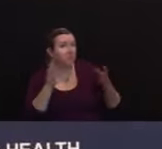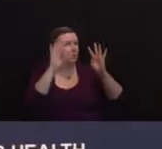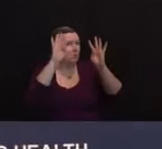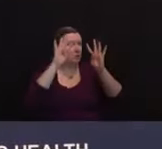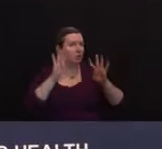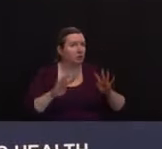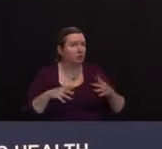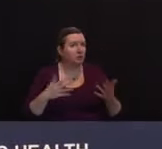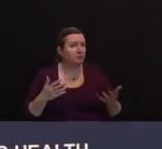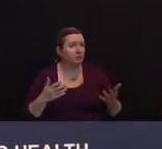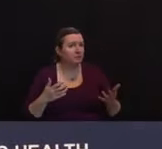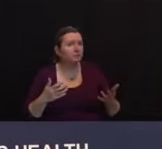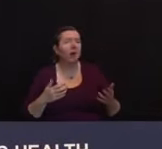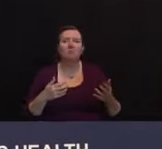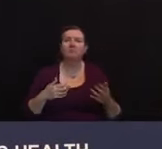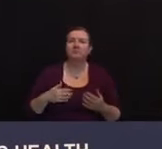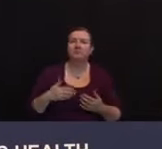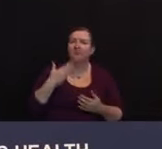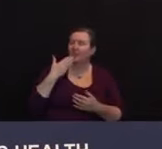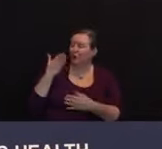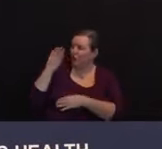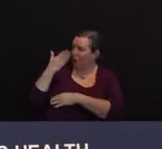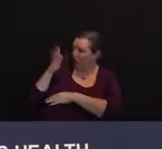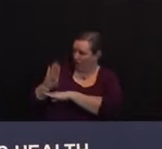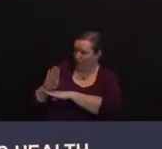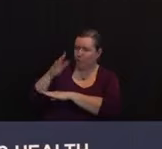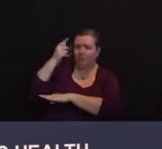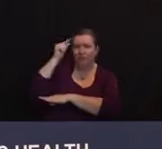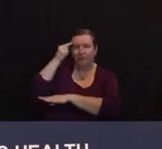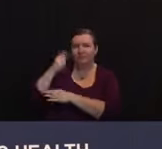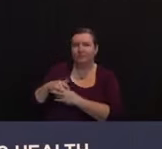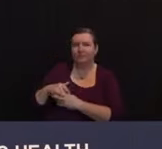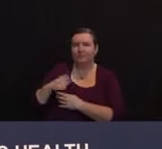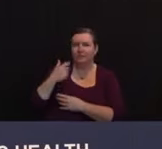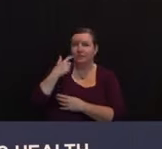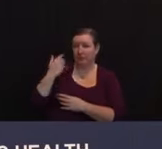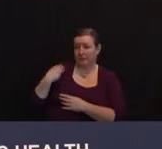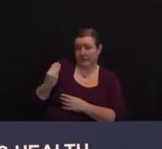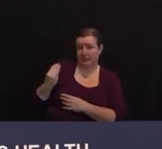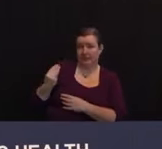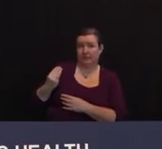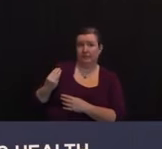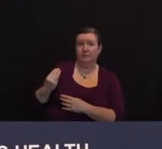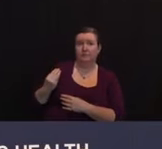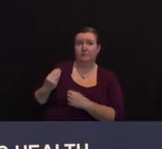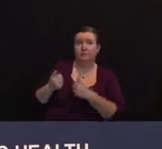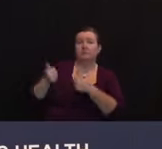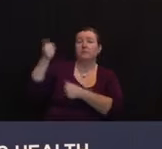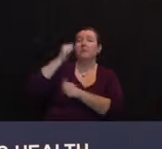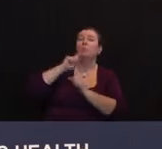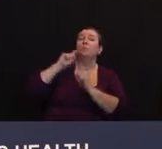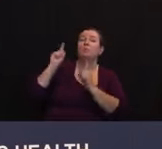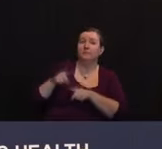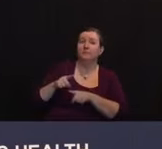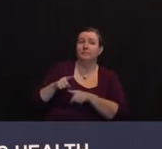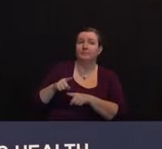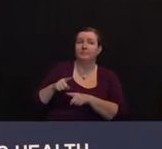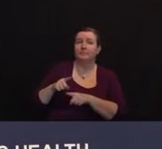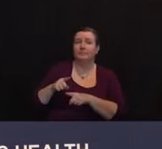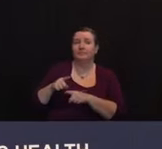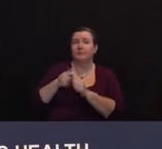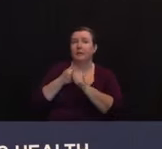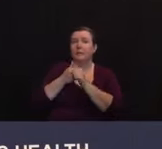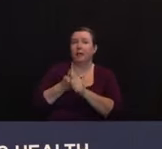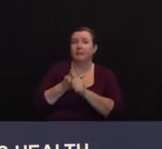Good afternoon. Since Monday, there were no executive order compliance violations reported to the ROC. And the